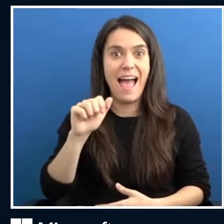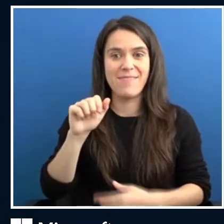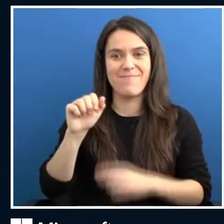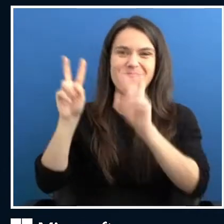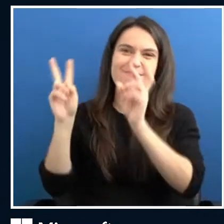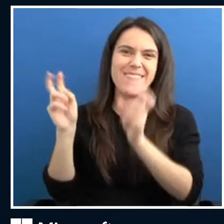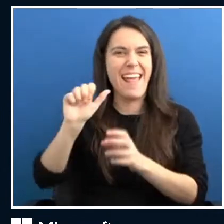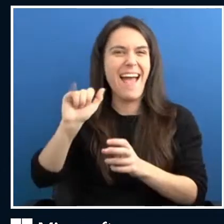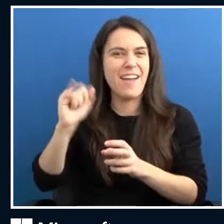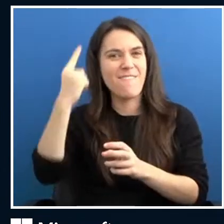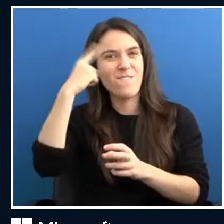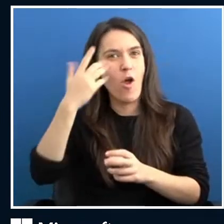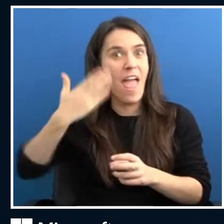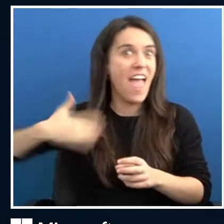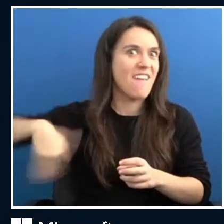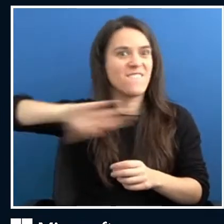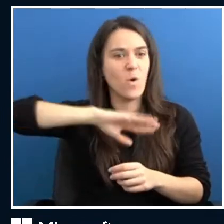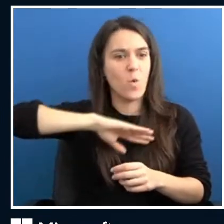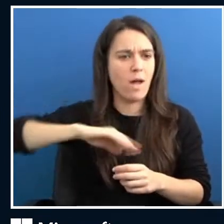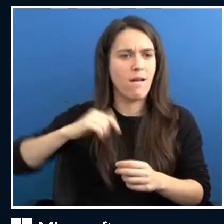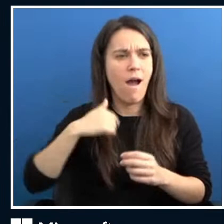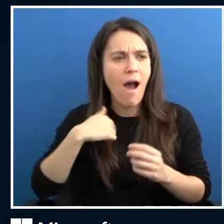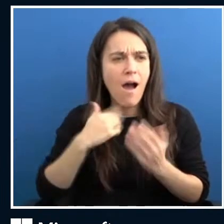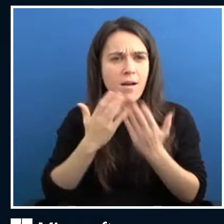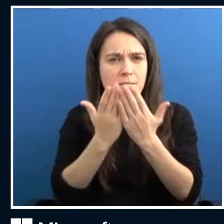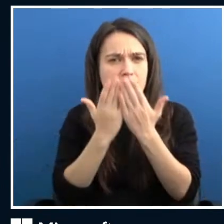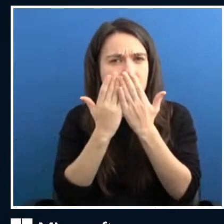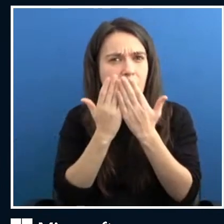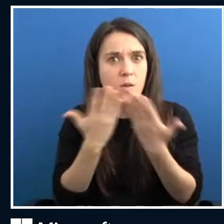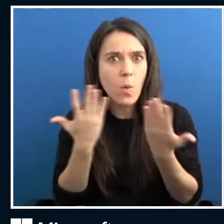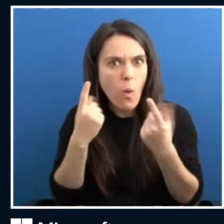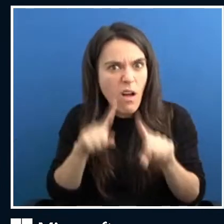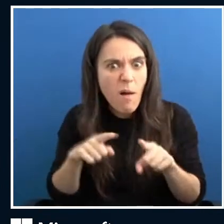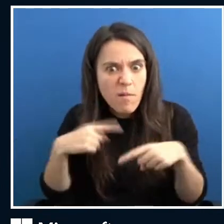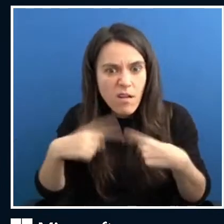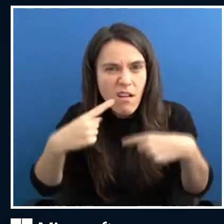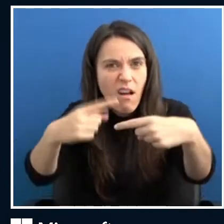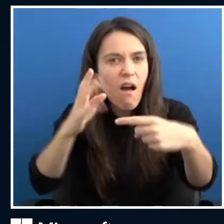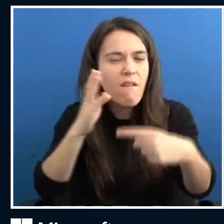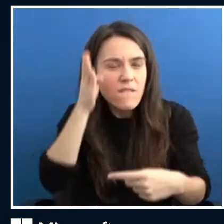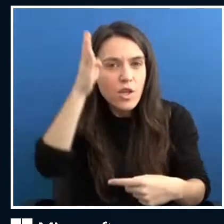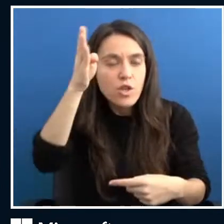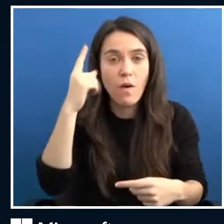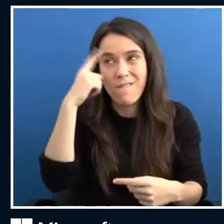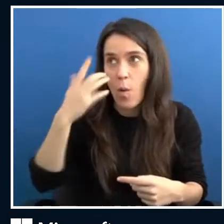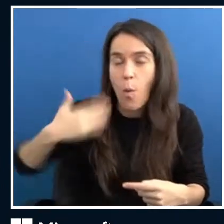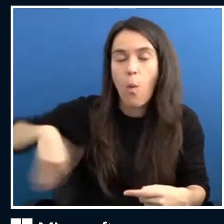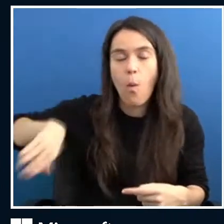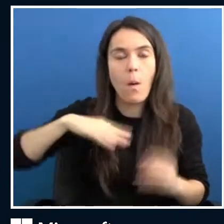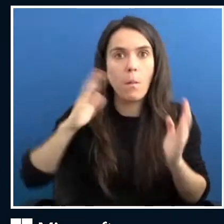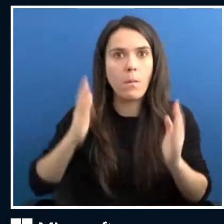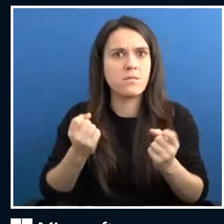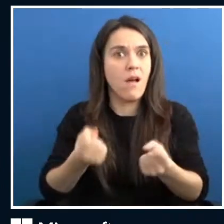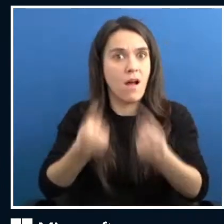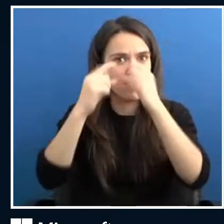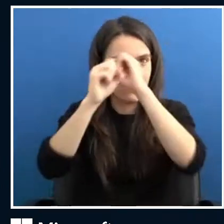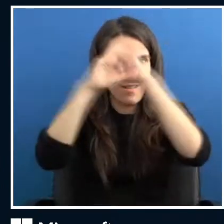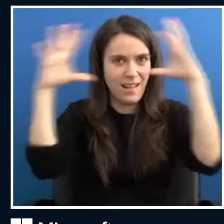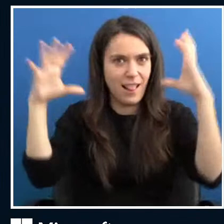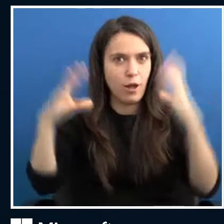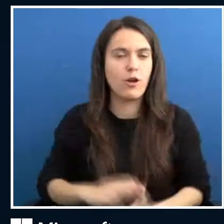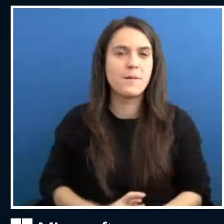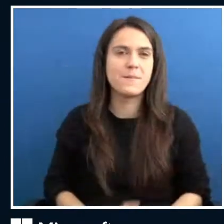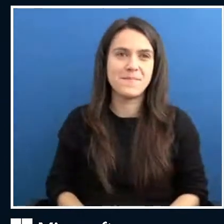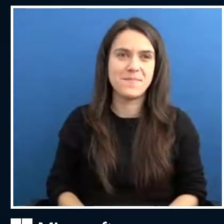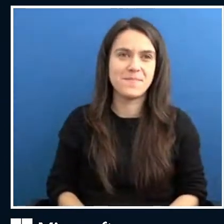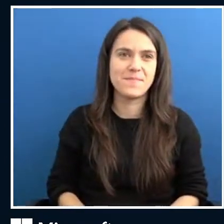and studying what's happening, because this is our future and every citizen needs to understand this.